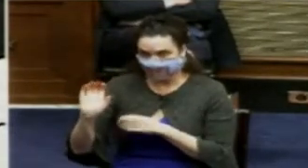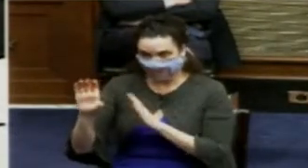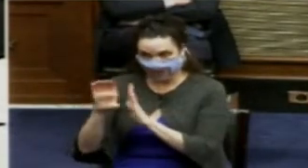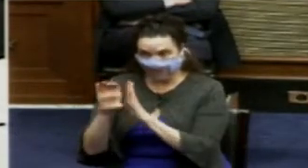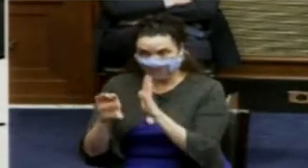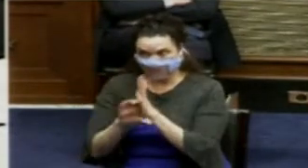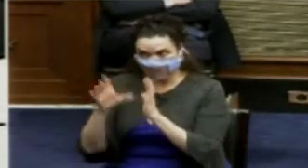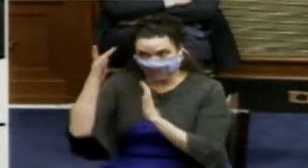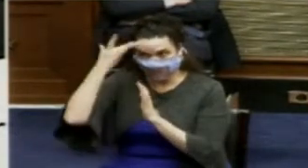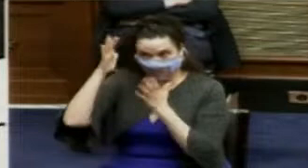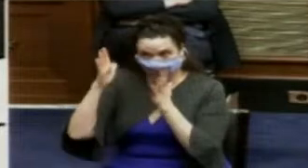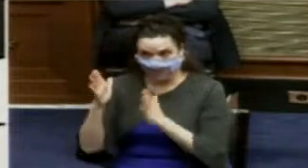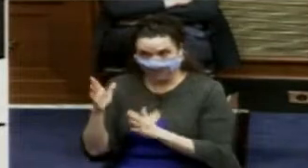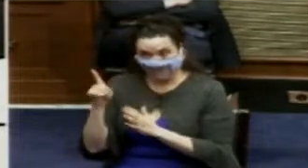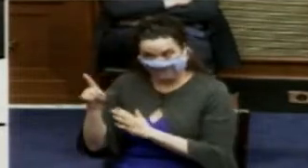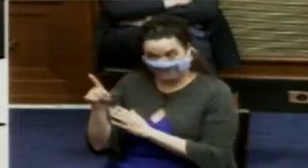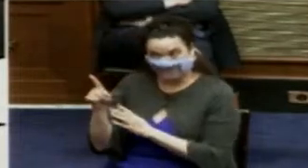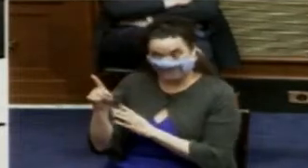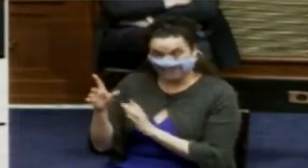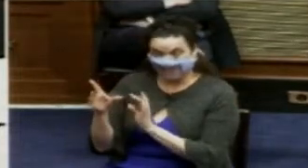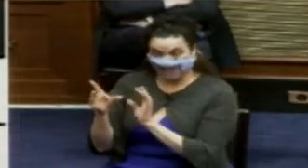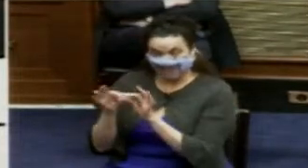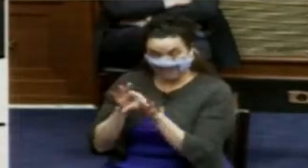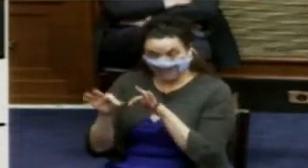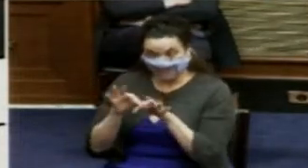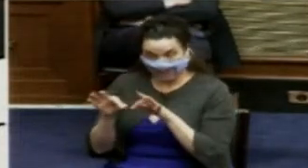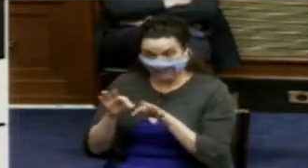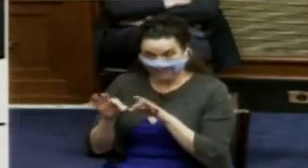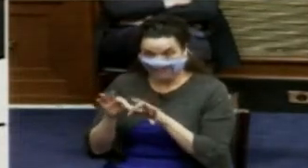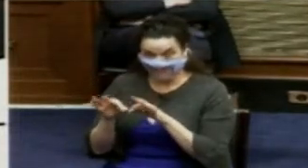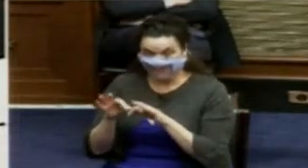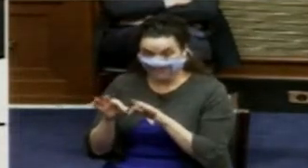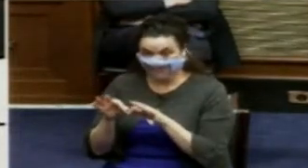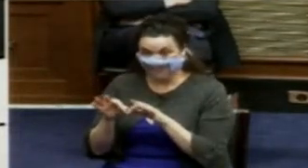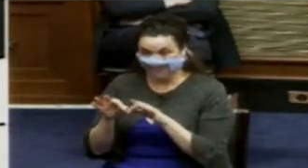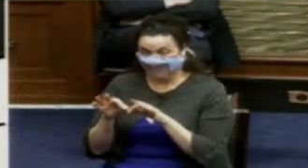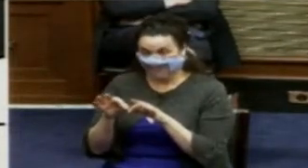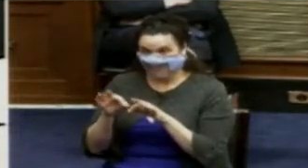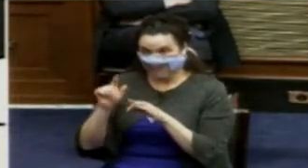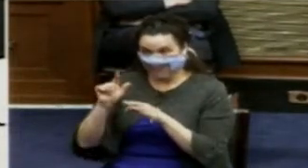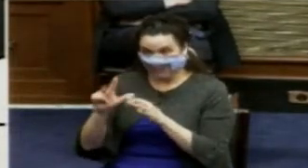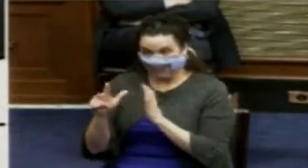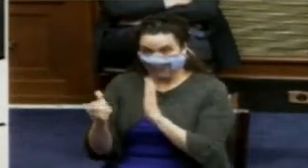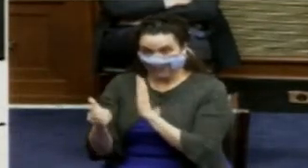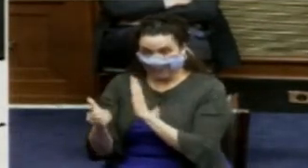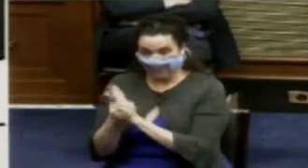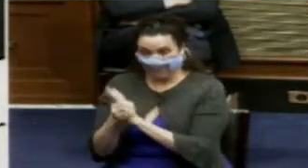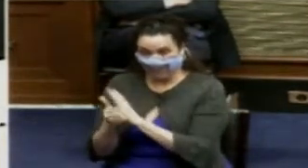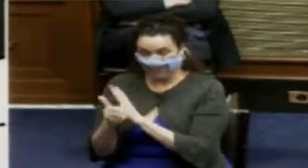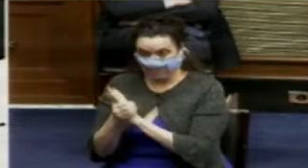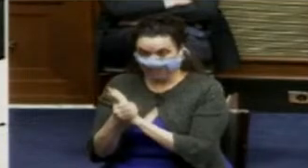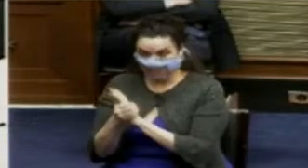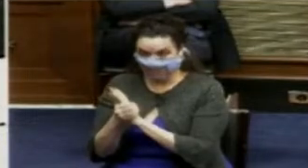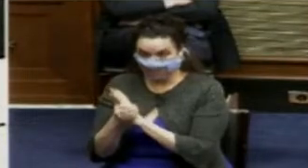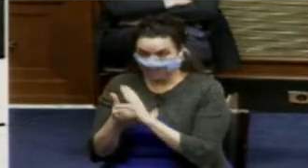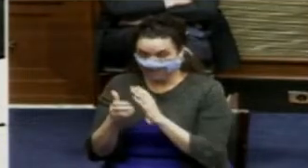constitutional scholar who squarely deals with the issues related to the 23rd Amendment. Your